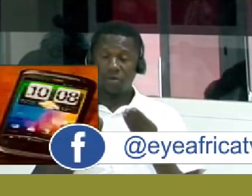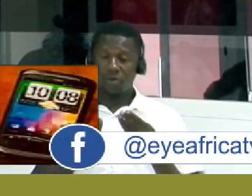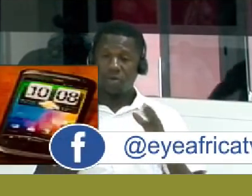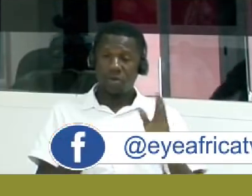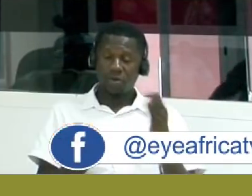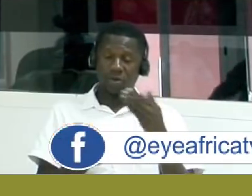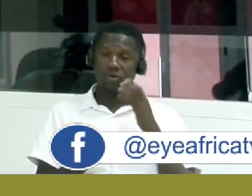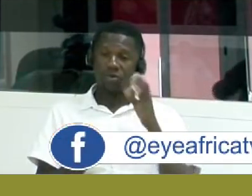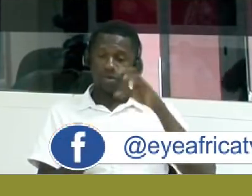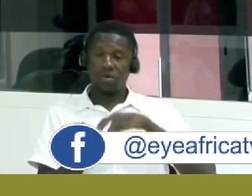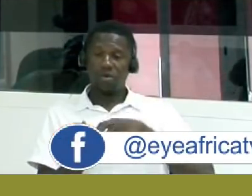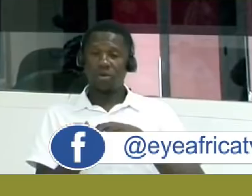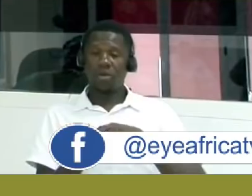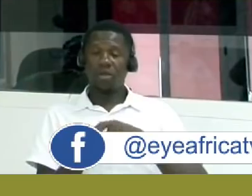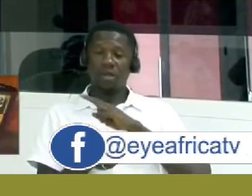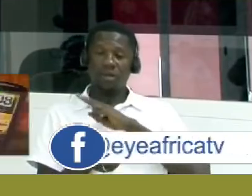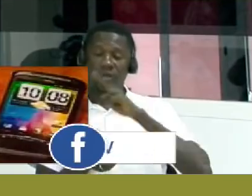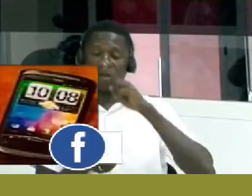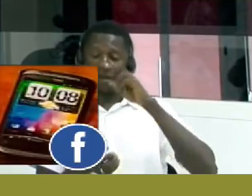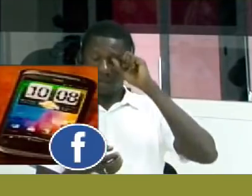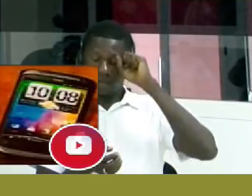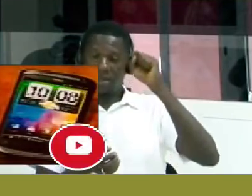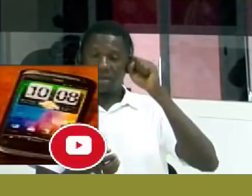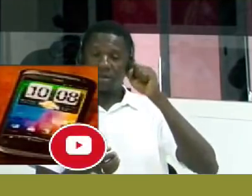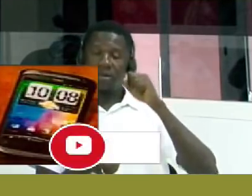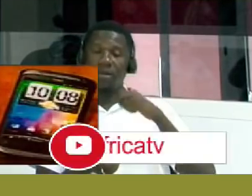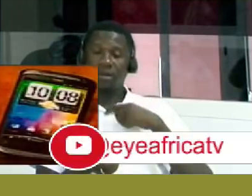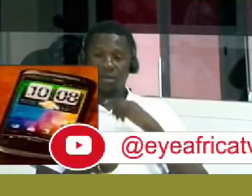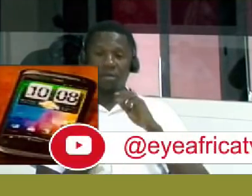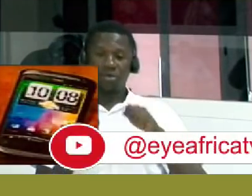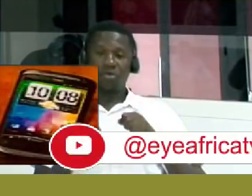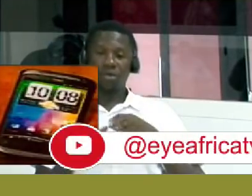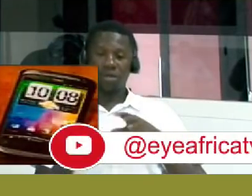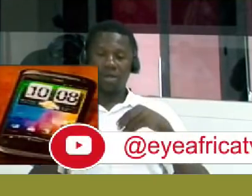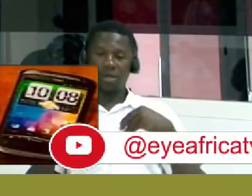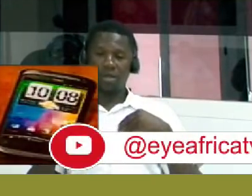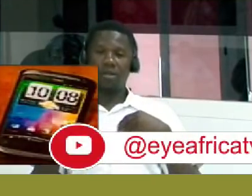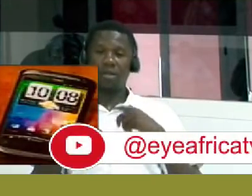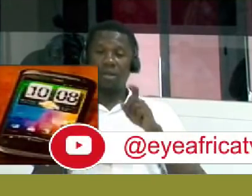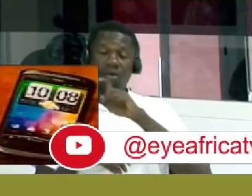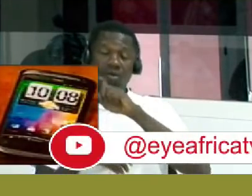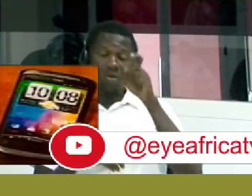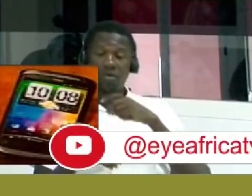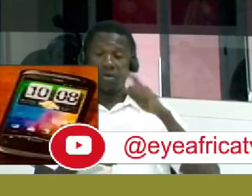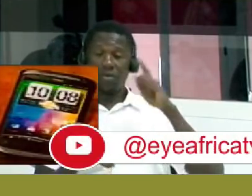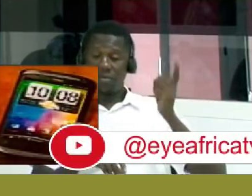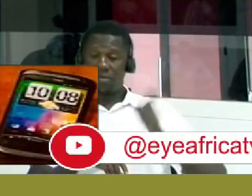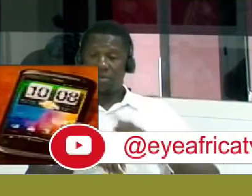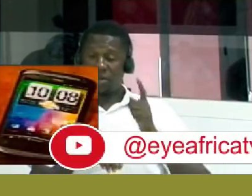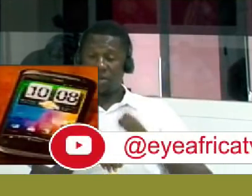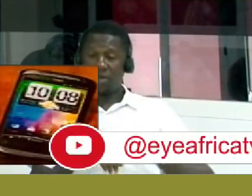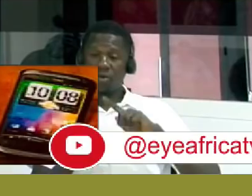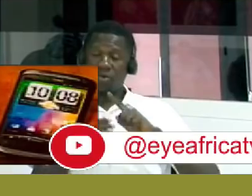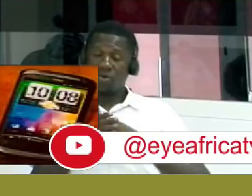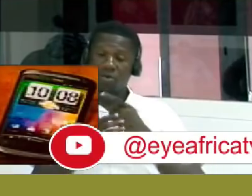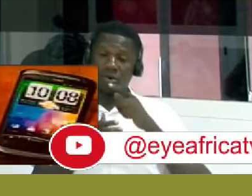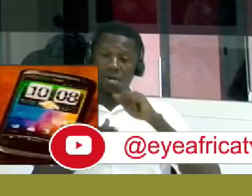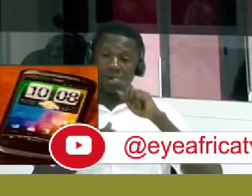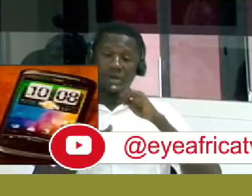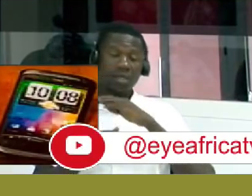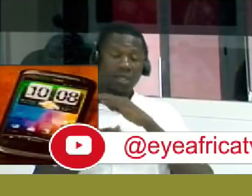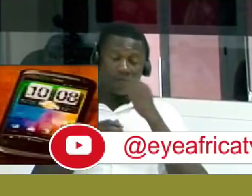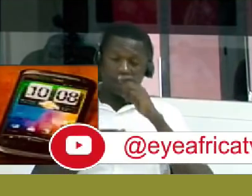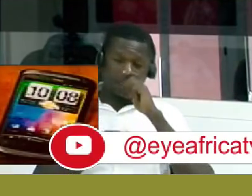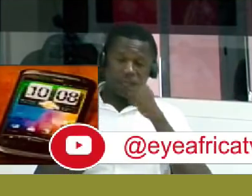vice as they demanded, they should be allowed to do so. The question of beating or killing, or that never